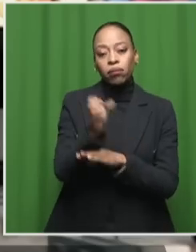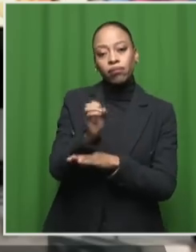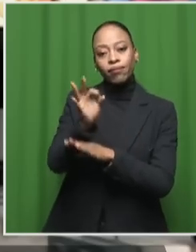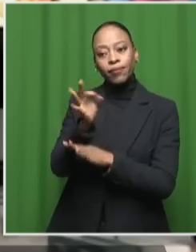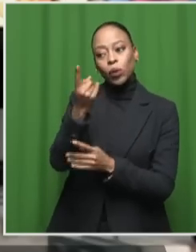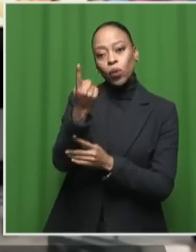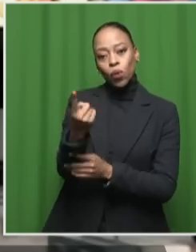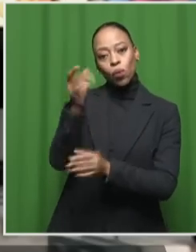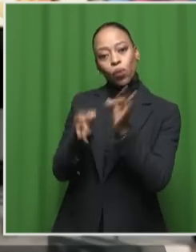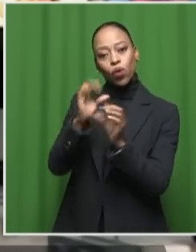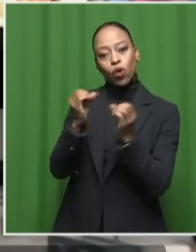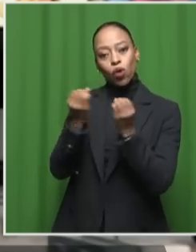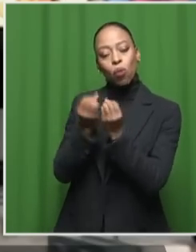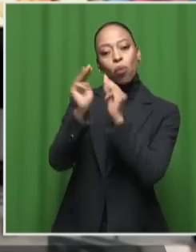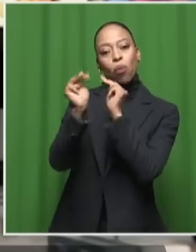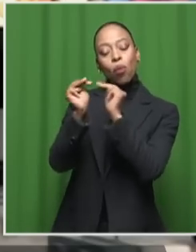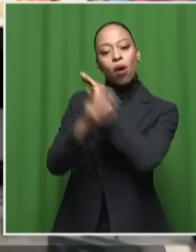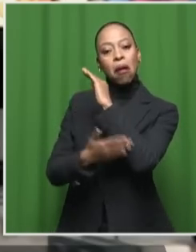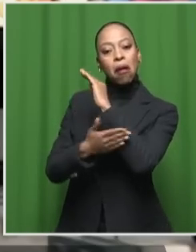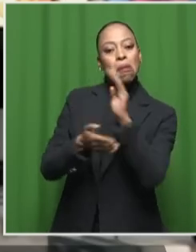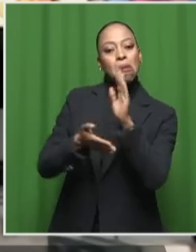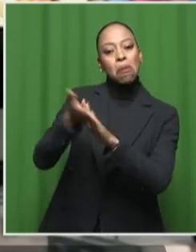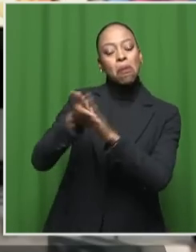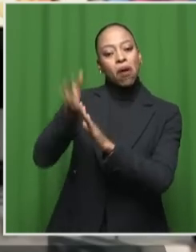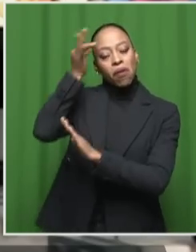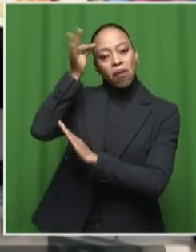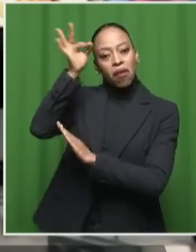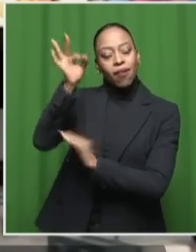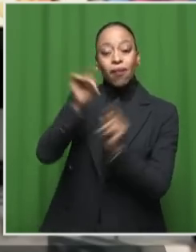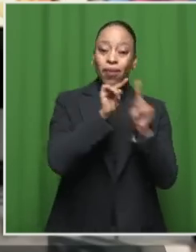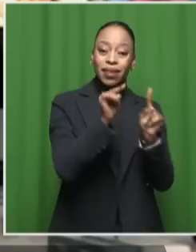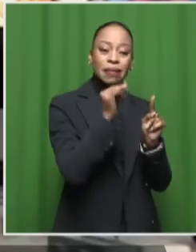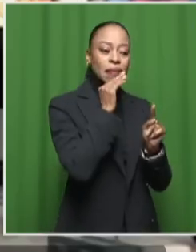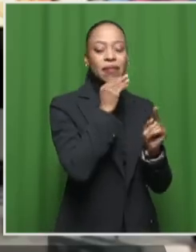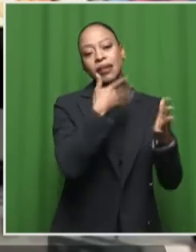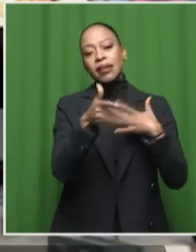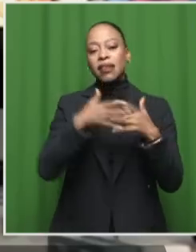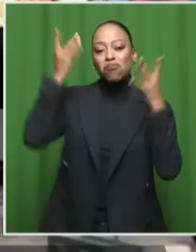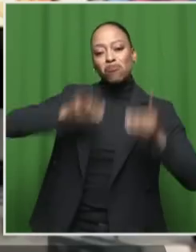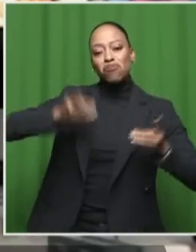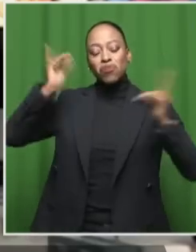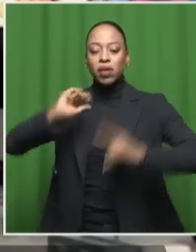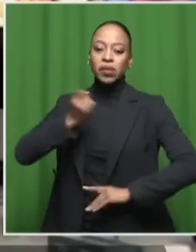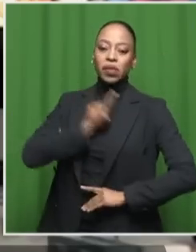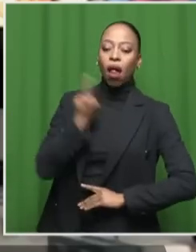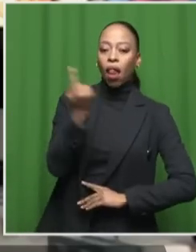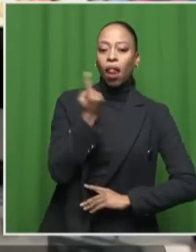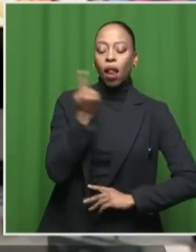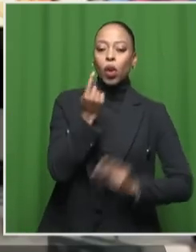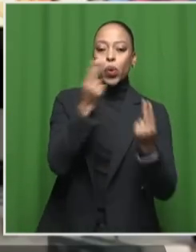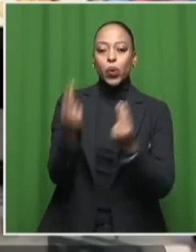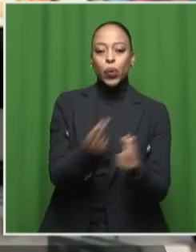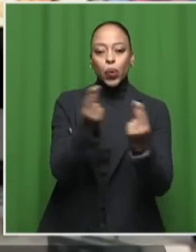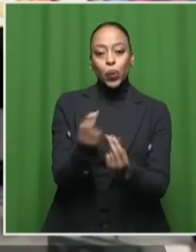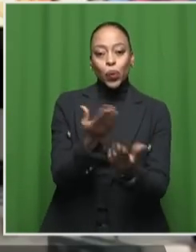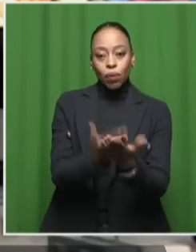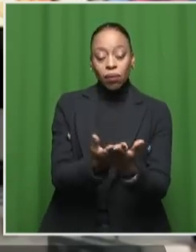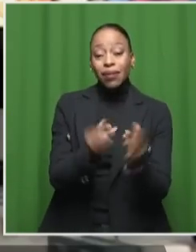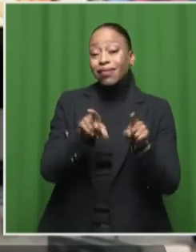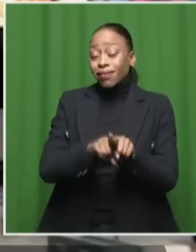a single party governs a country, then it's almost free to take to take decisions, it ought to